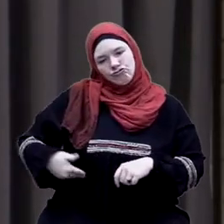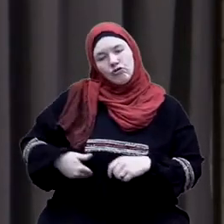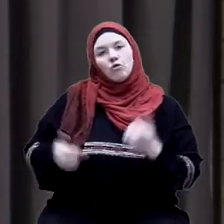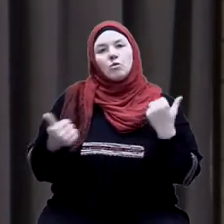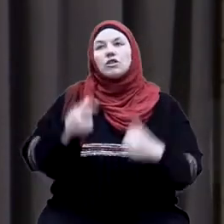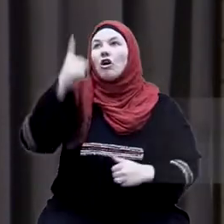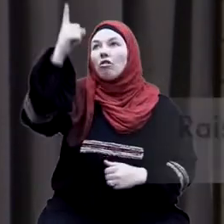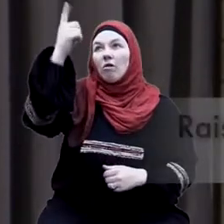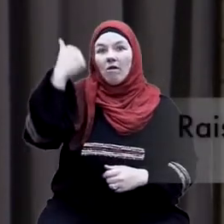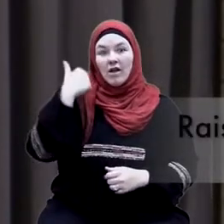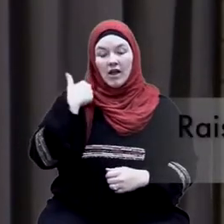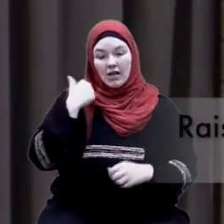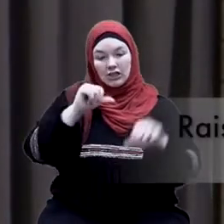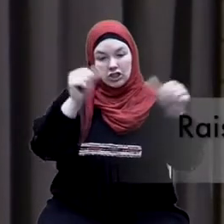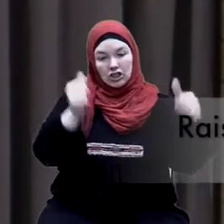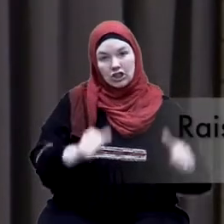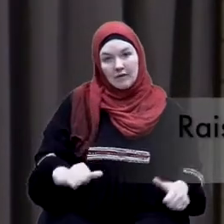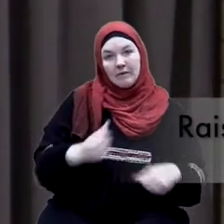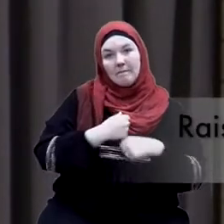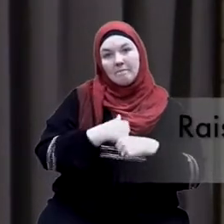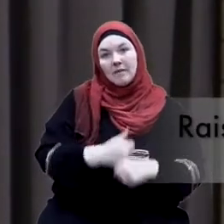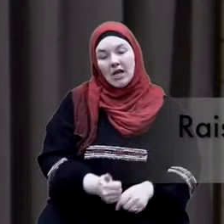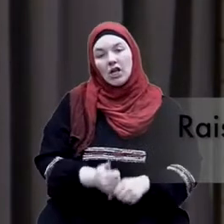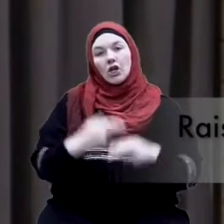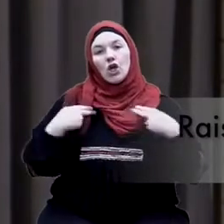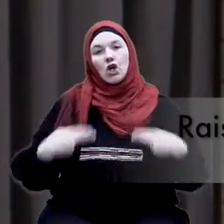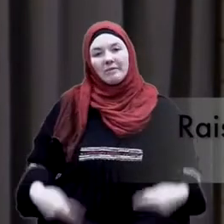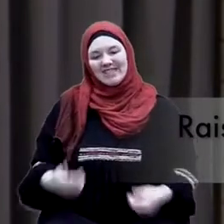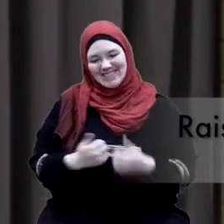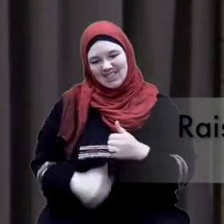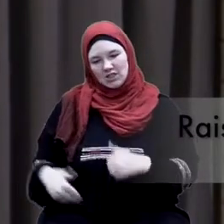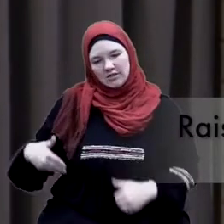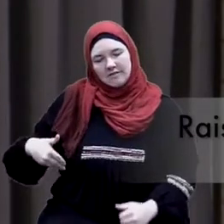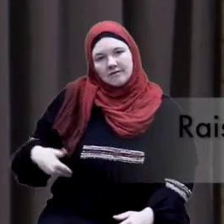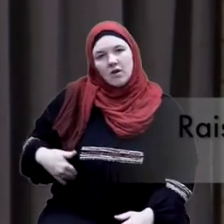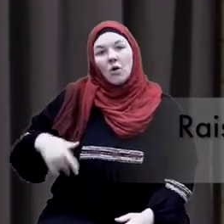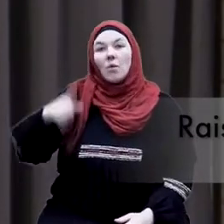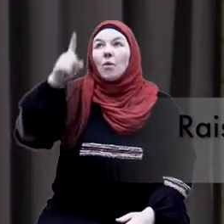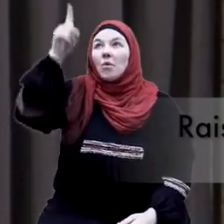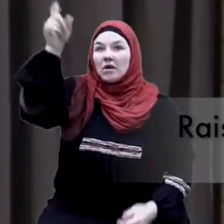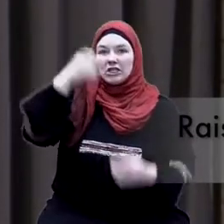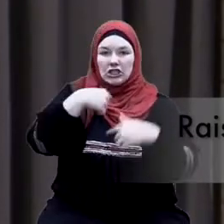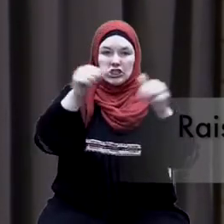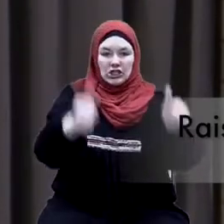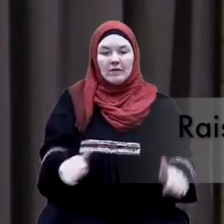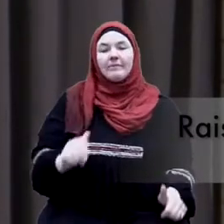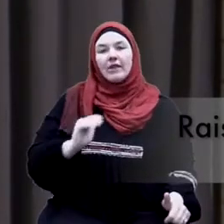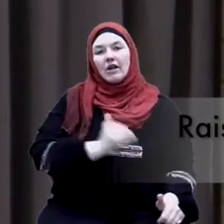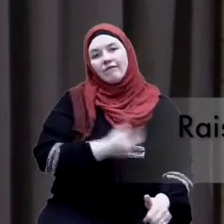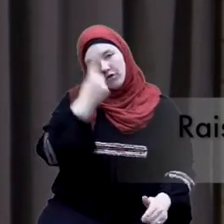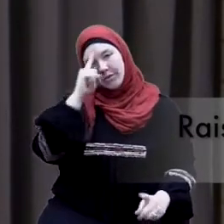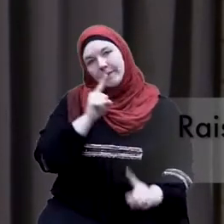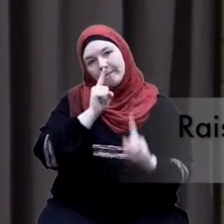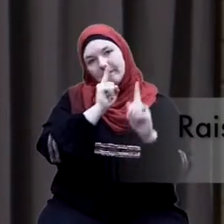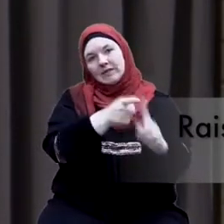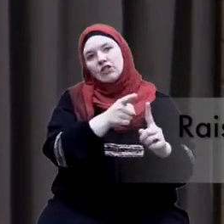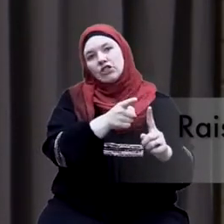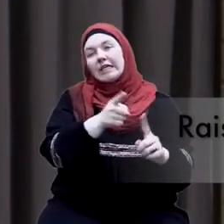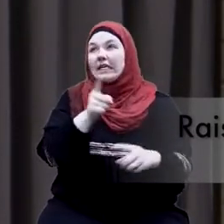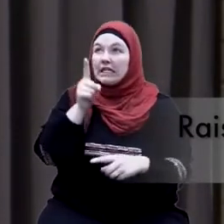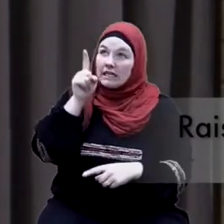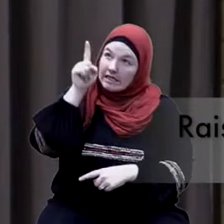Allah has shaped and created humans. We are shaped by Allah for the mission